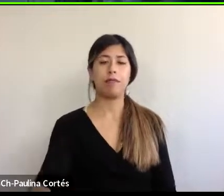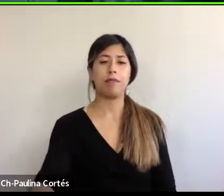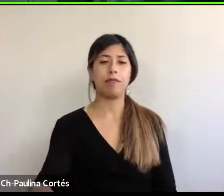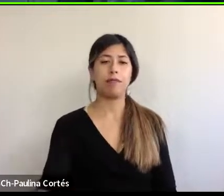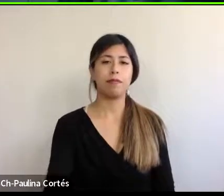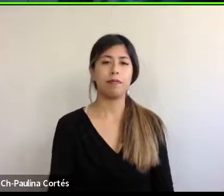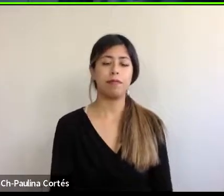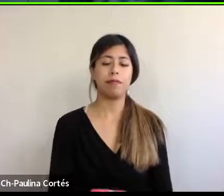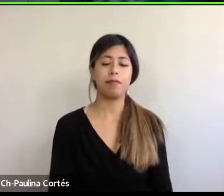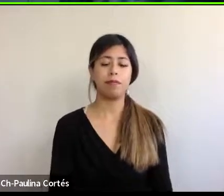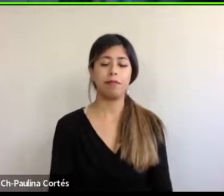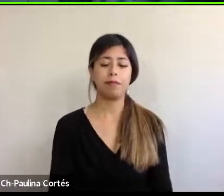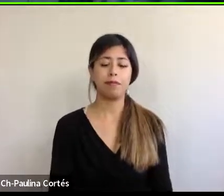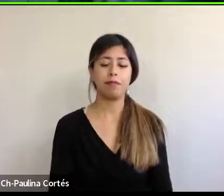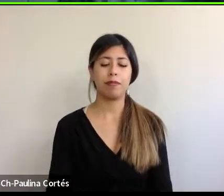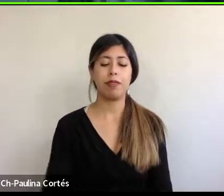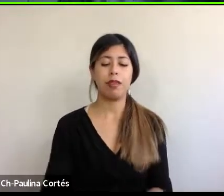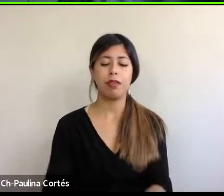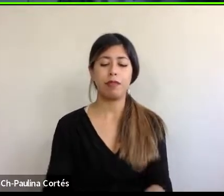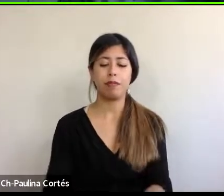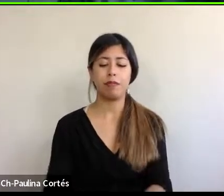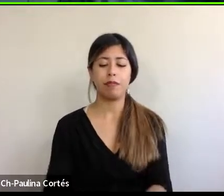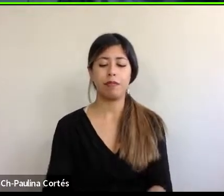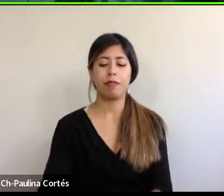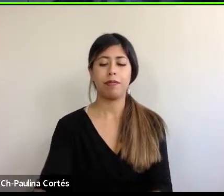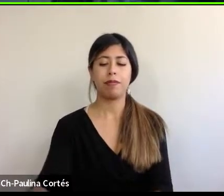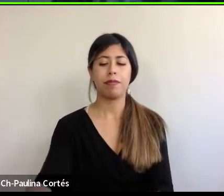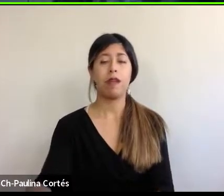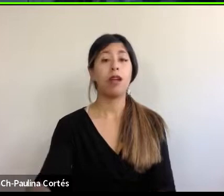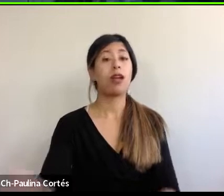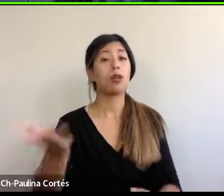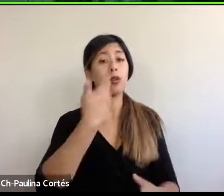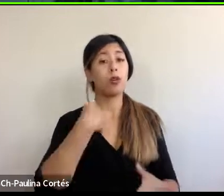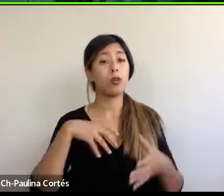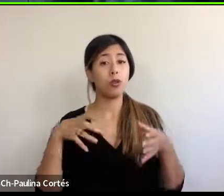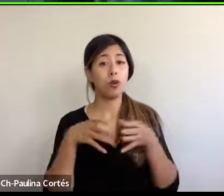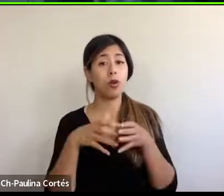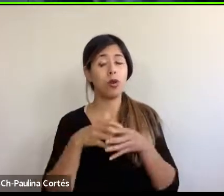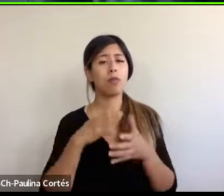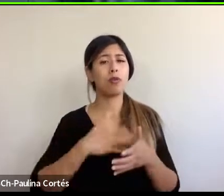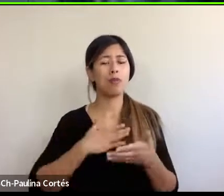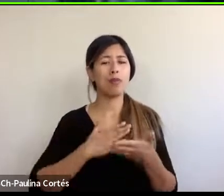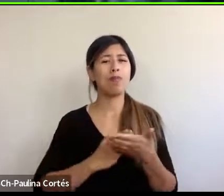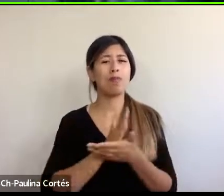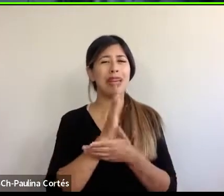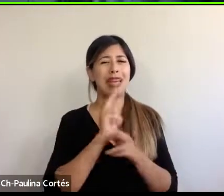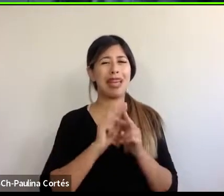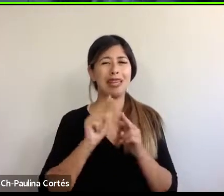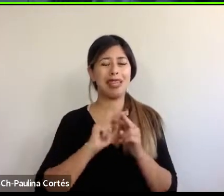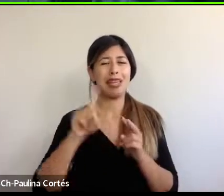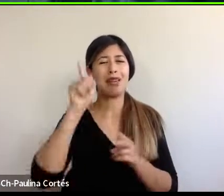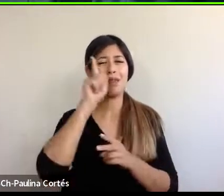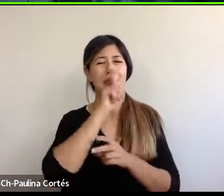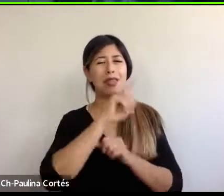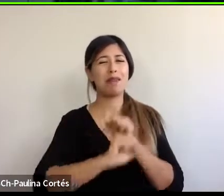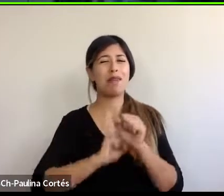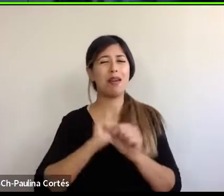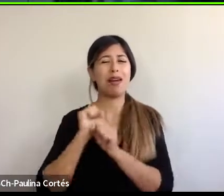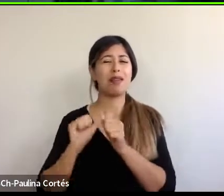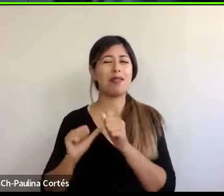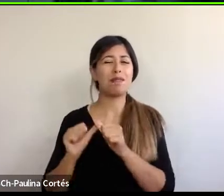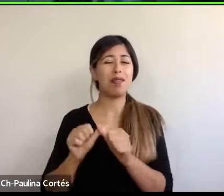We used to do industry that we didn't do for a couple of years. And now the last 2 years, we're starting up the industry days again. And what we